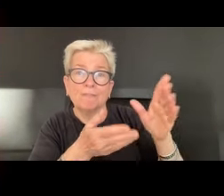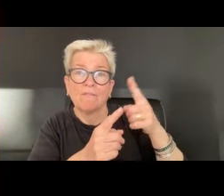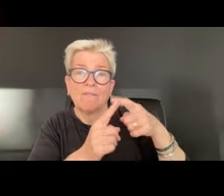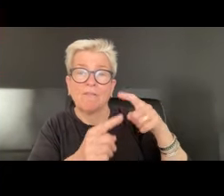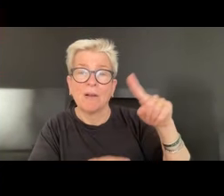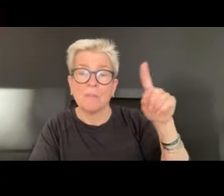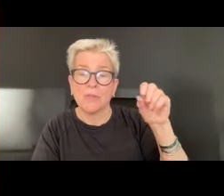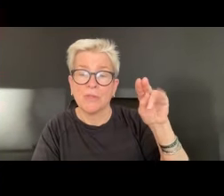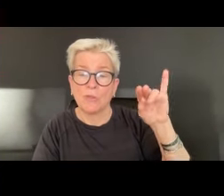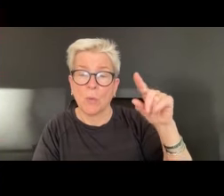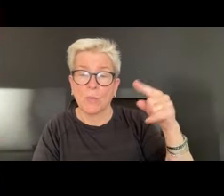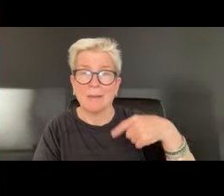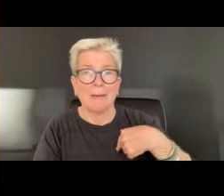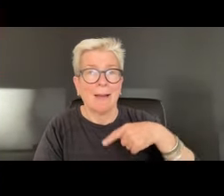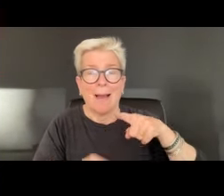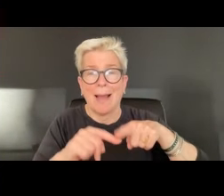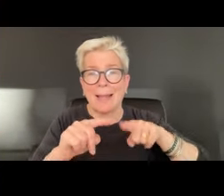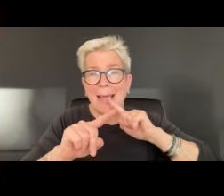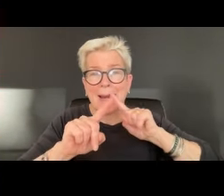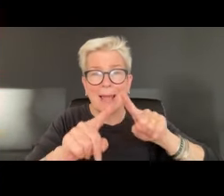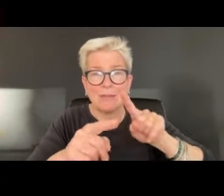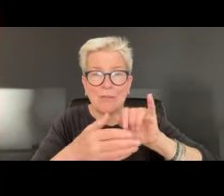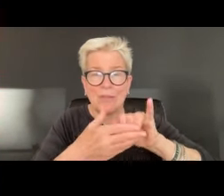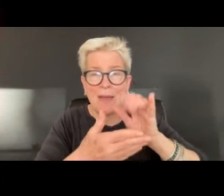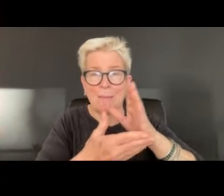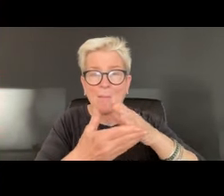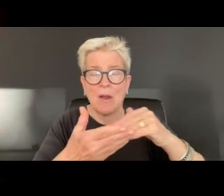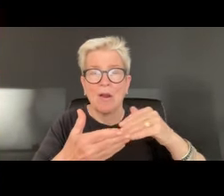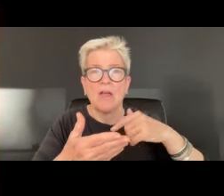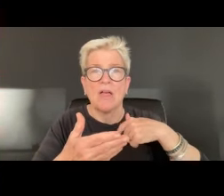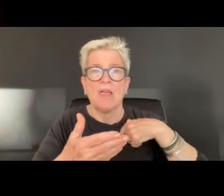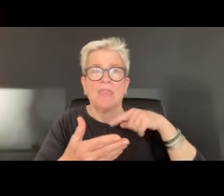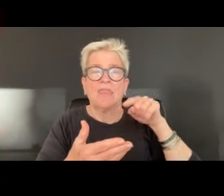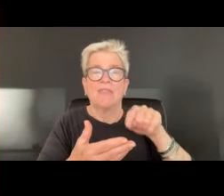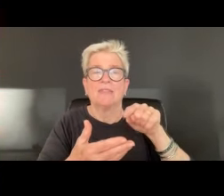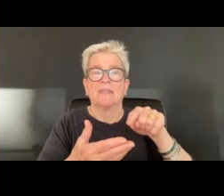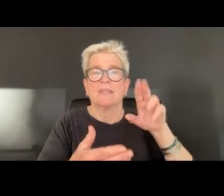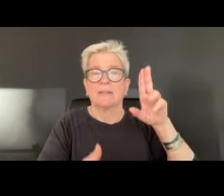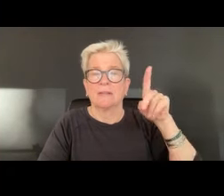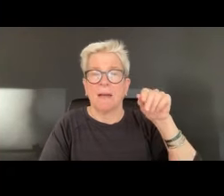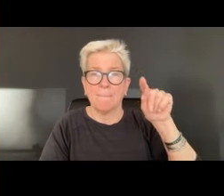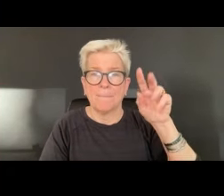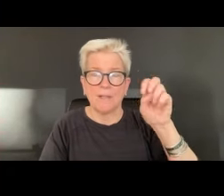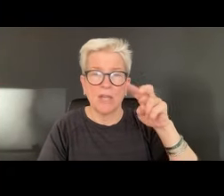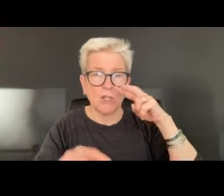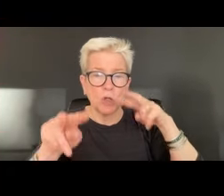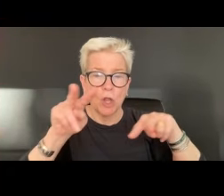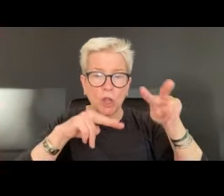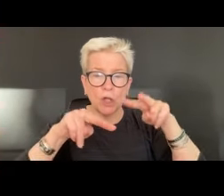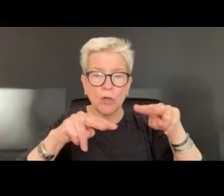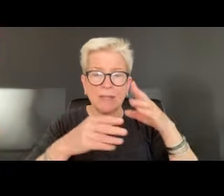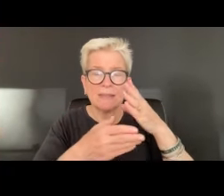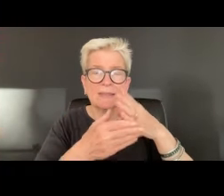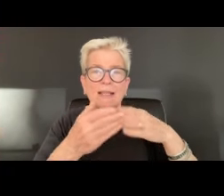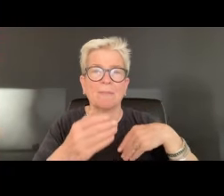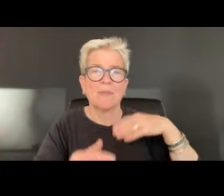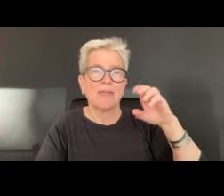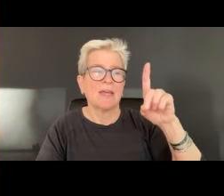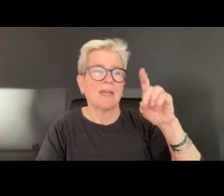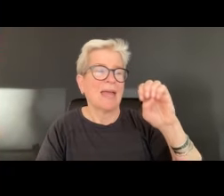speak to that, but I will say that this is the comp plan update is an opportunity to kind of look at some of those edge conditions.